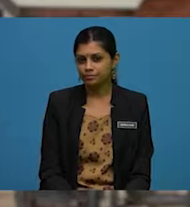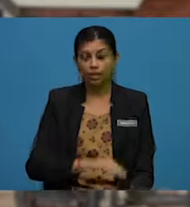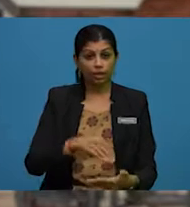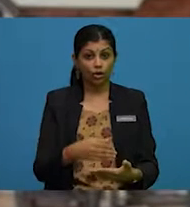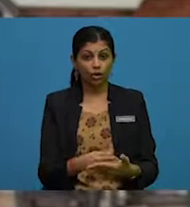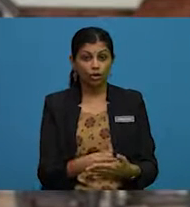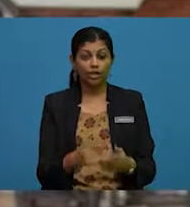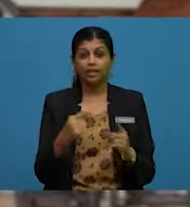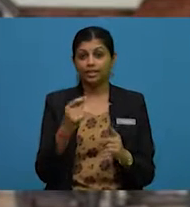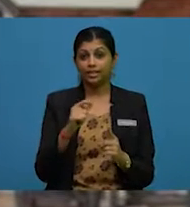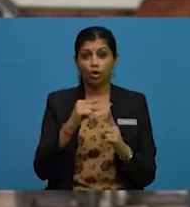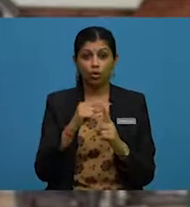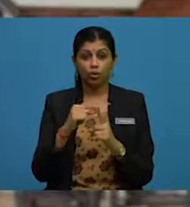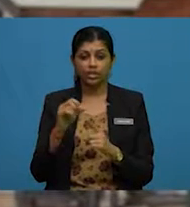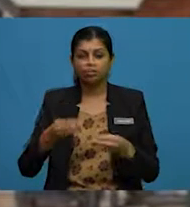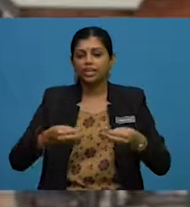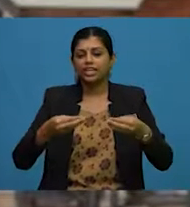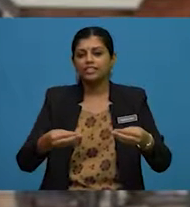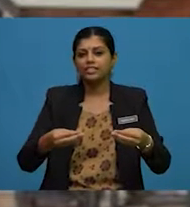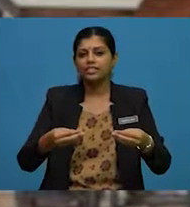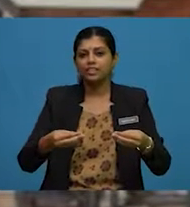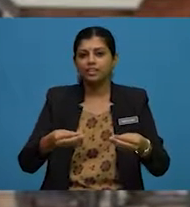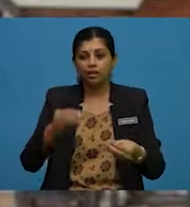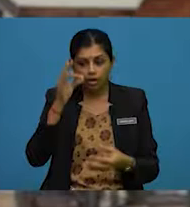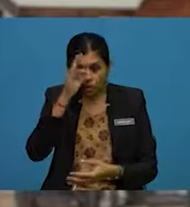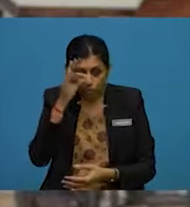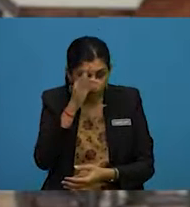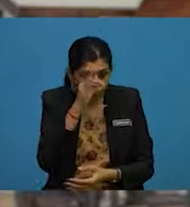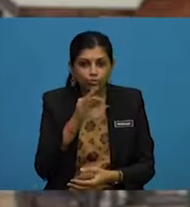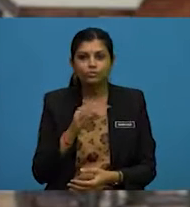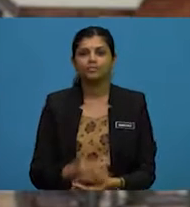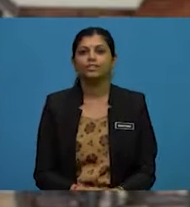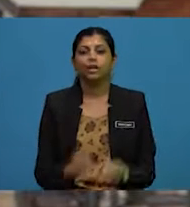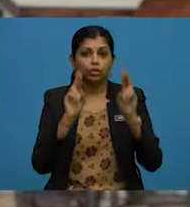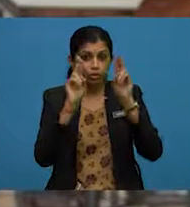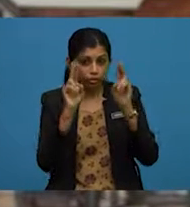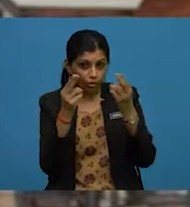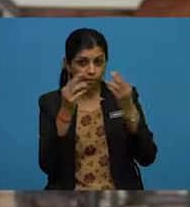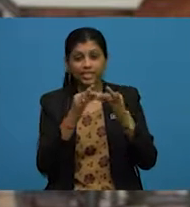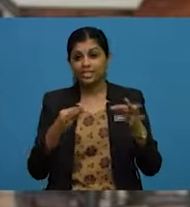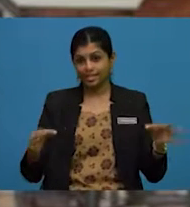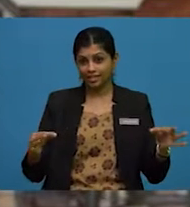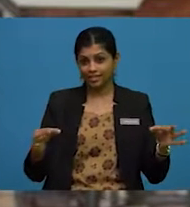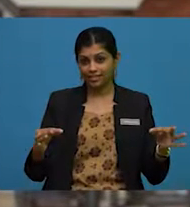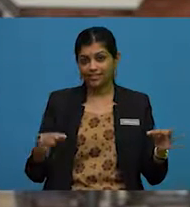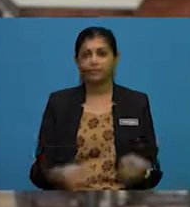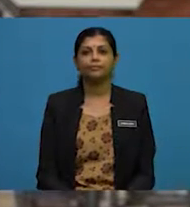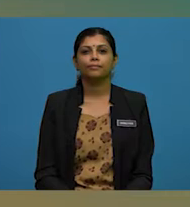All these words will give us the clue that the topic of this paragraph is